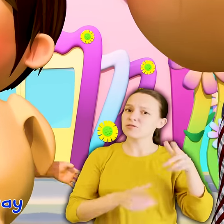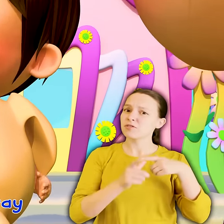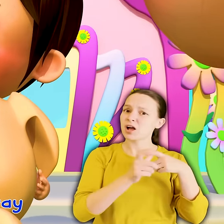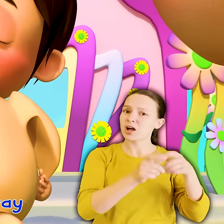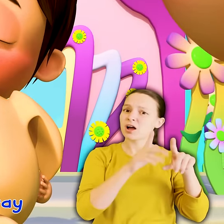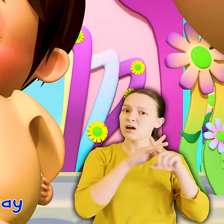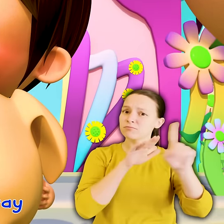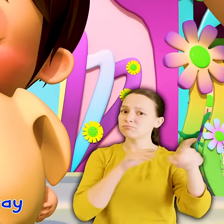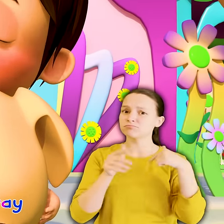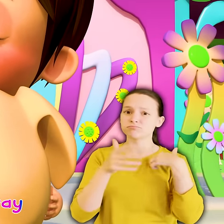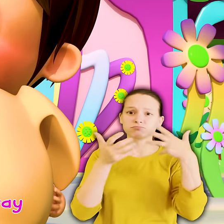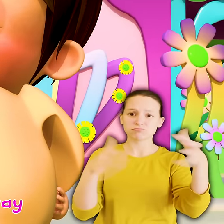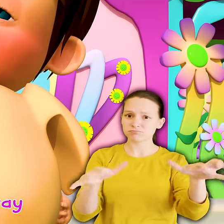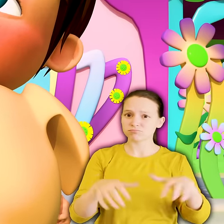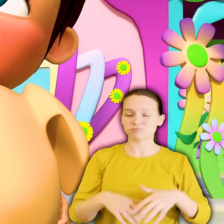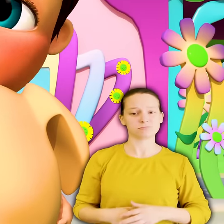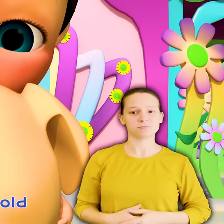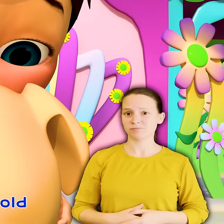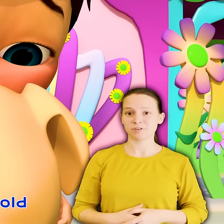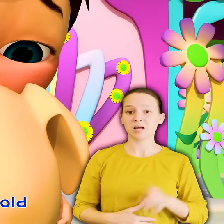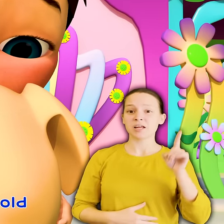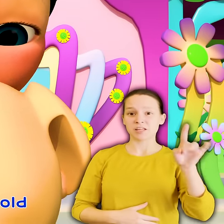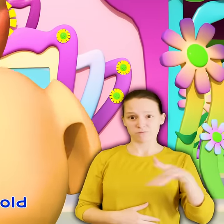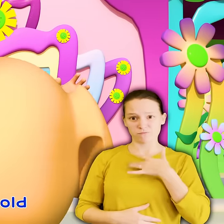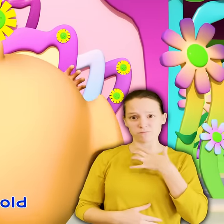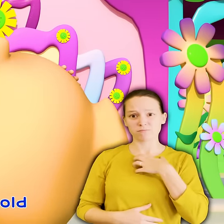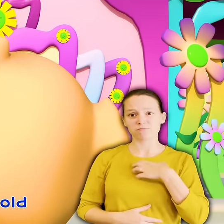don't want him to run away